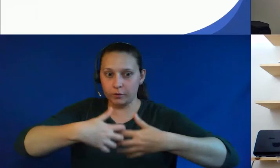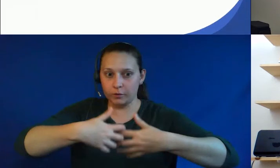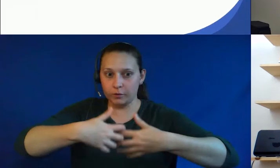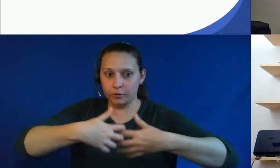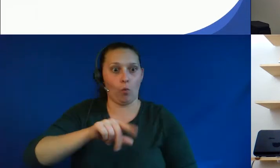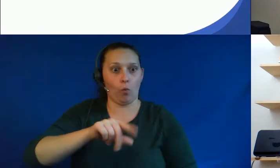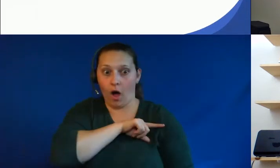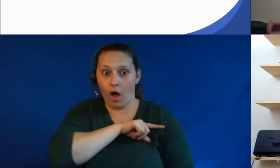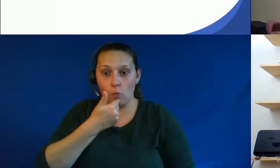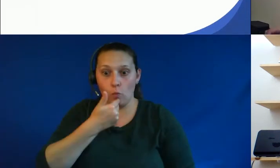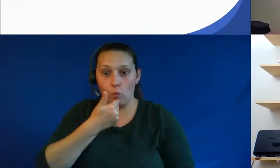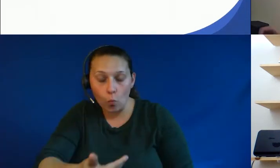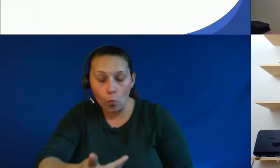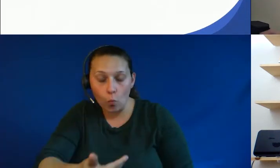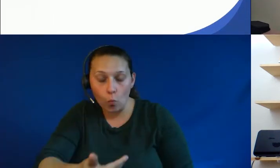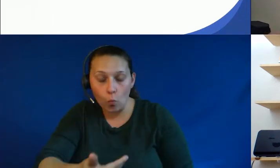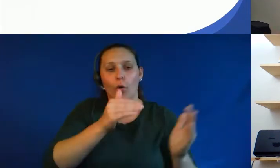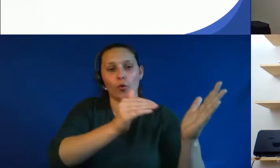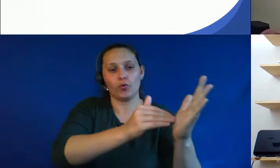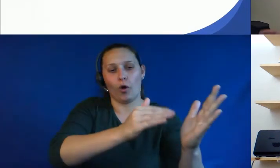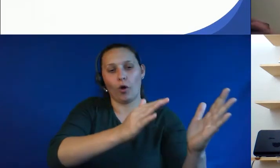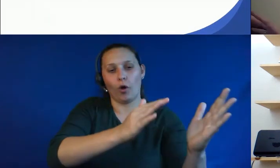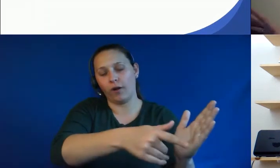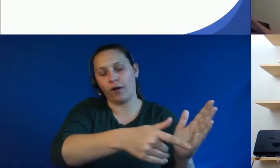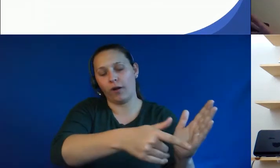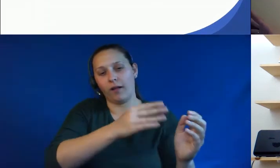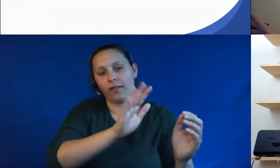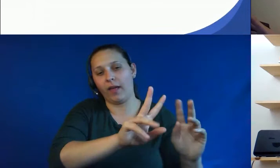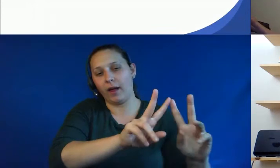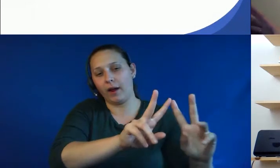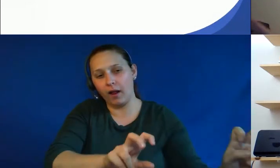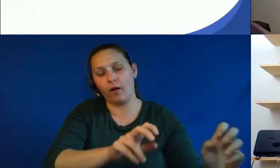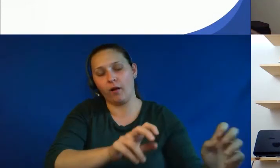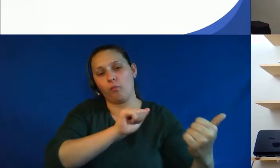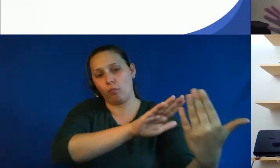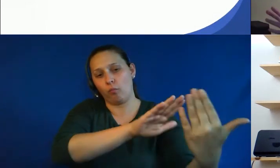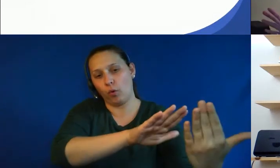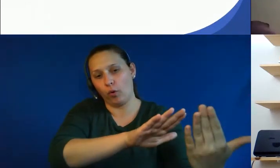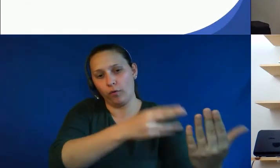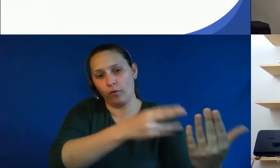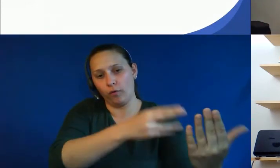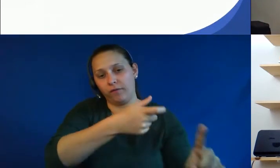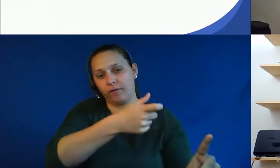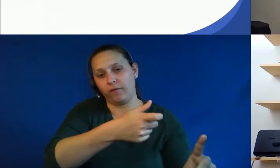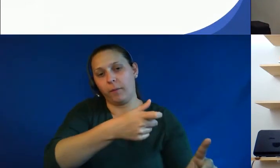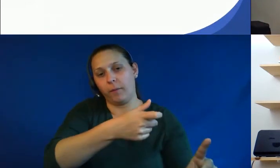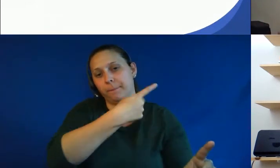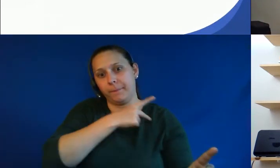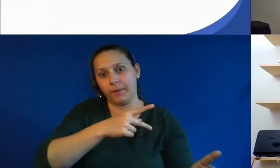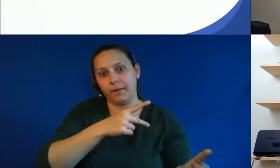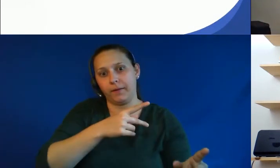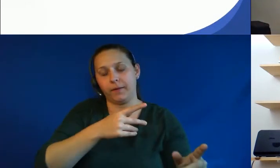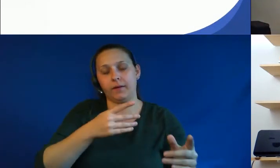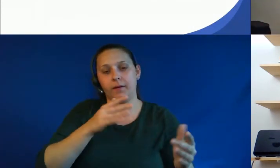doctors use more of an like an analytical approach from reviewing the data from the patient remotely, whereas being there, but there's